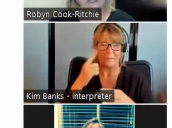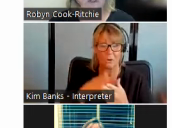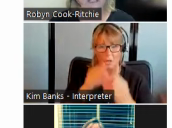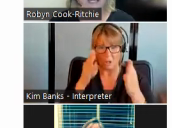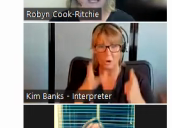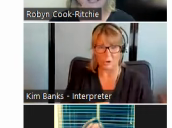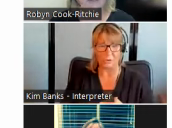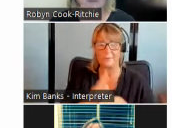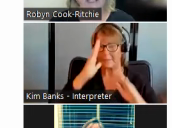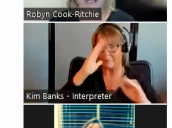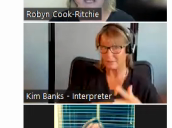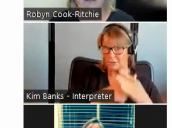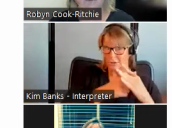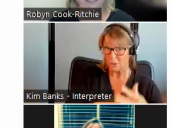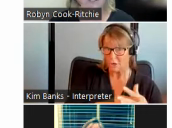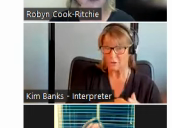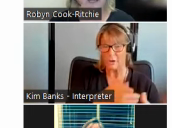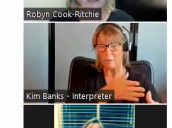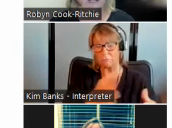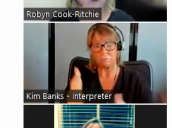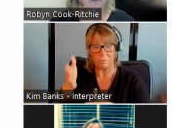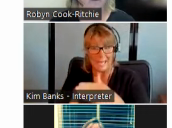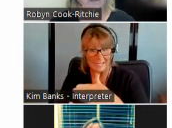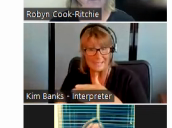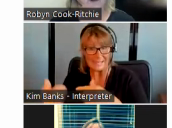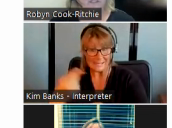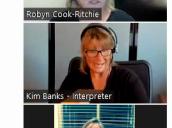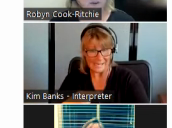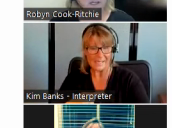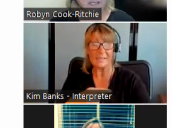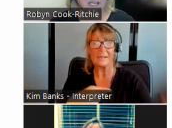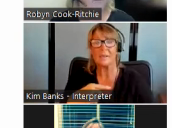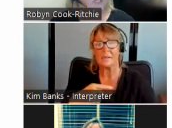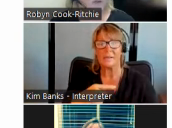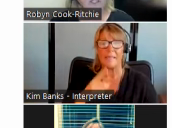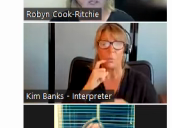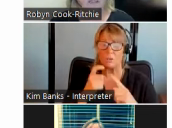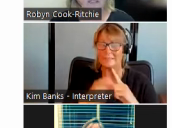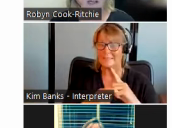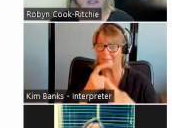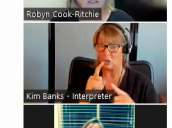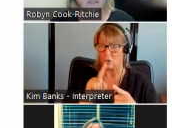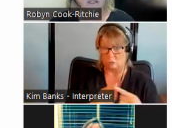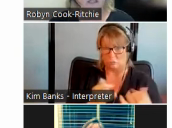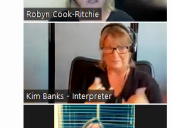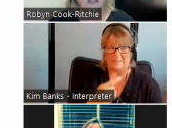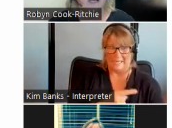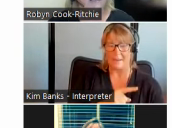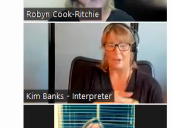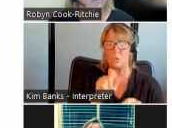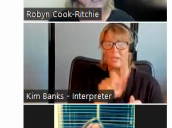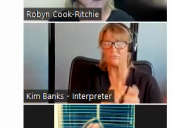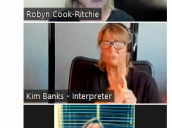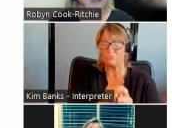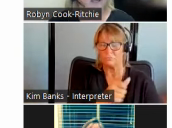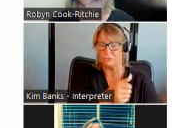expected start date and expected end date for each plan item will default to the current date, but you can adjust that. A